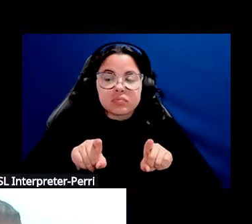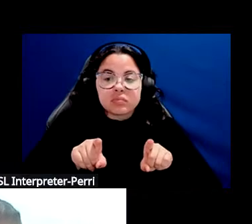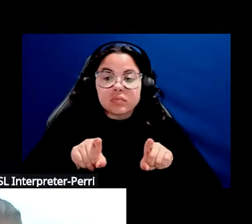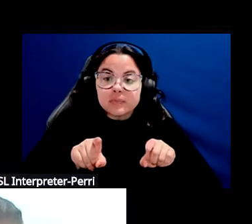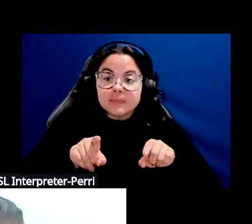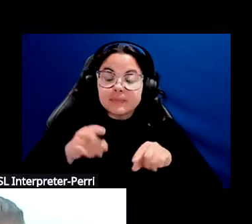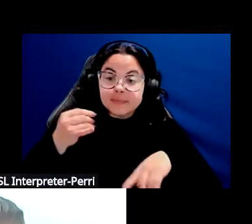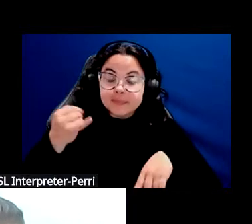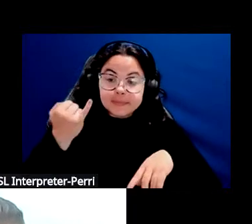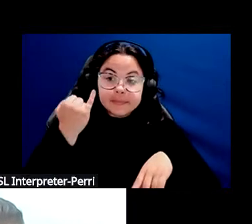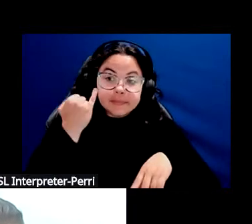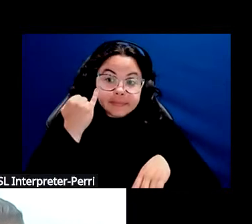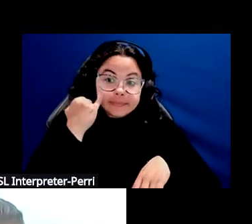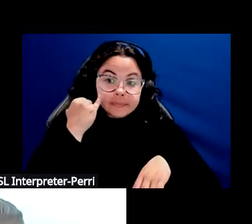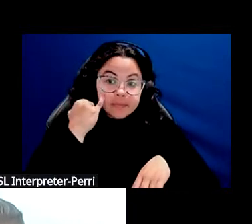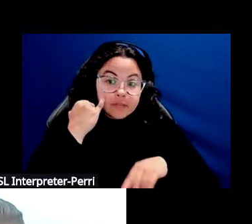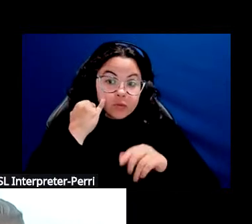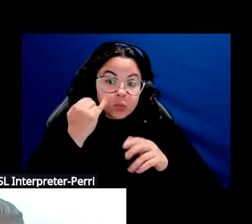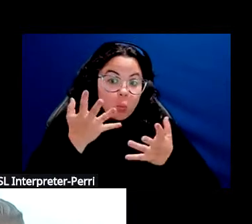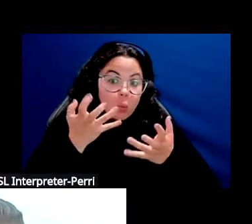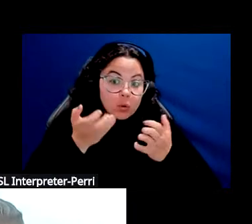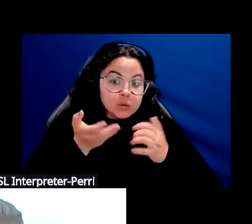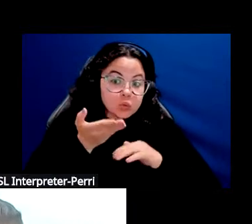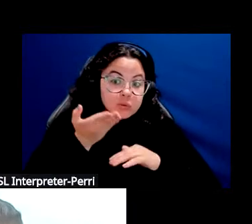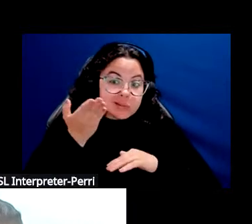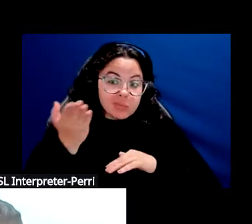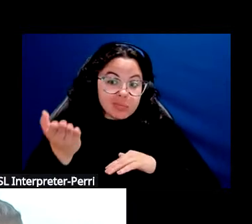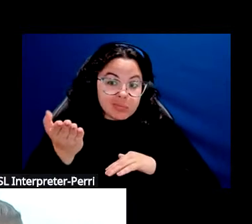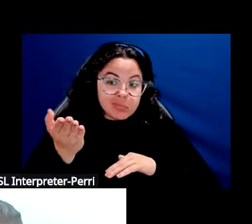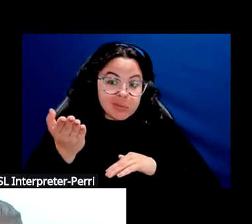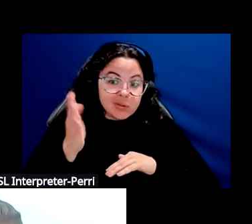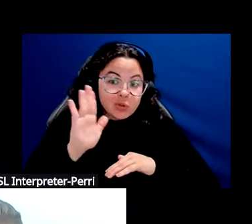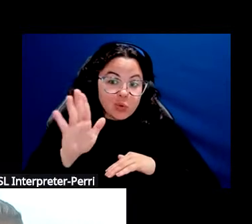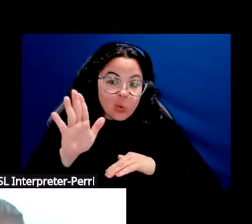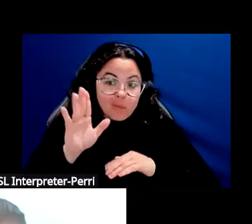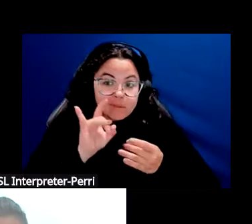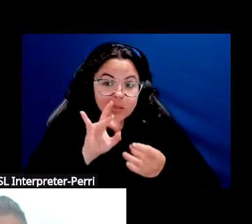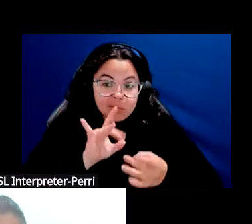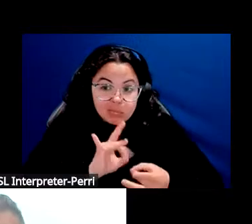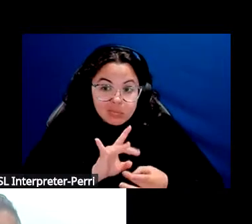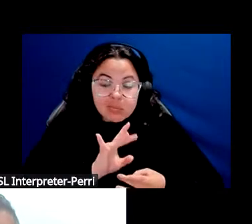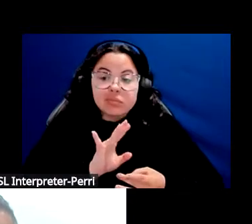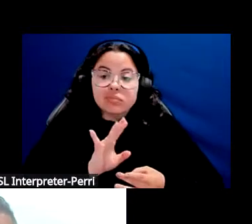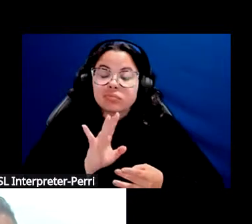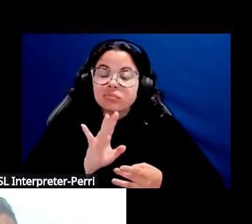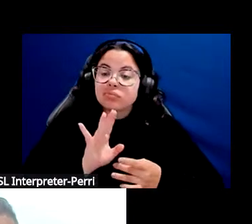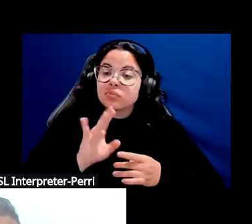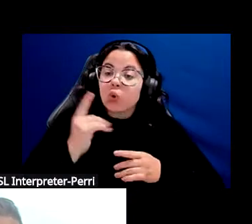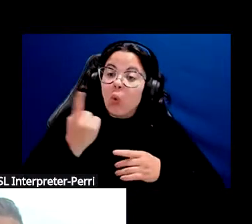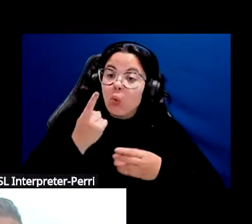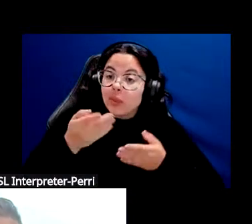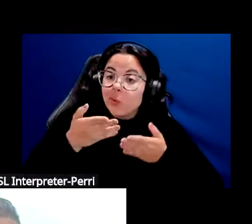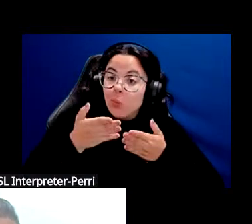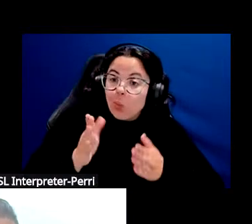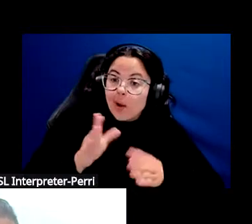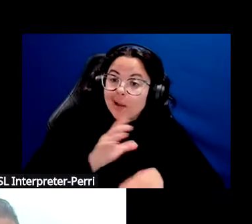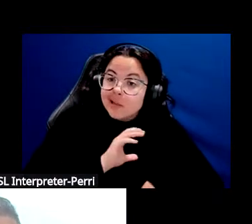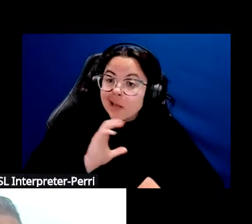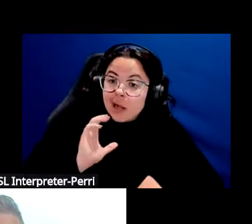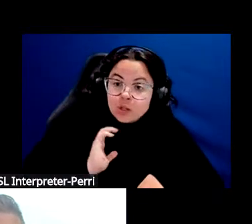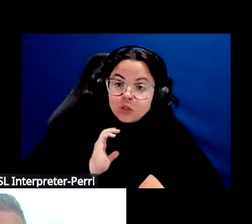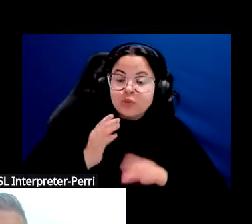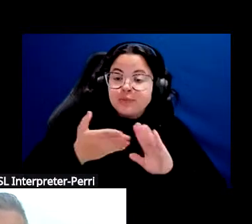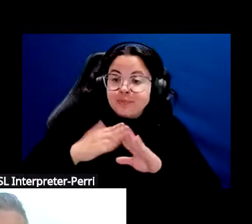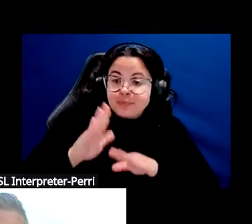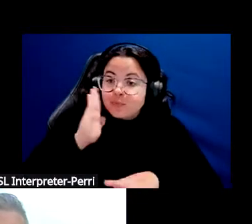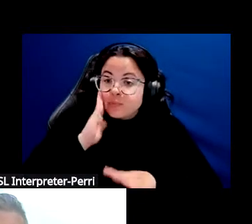if you like to submit testimony, the only way council or the city is going to